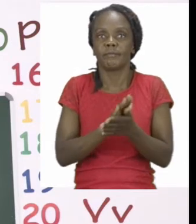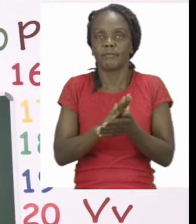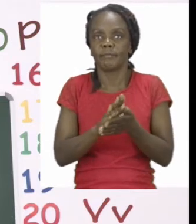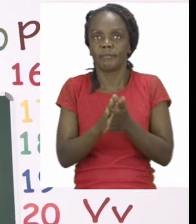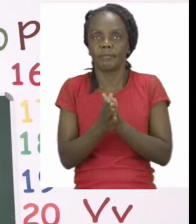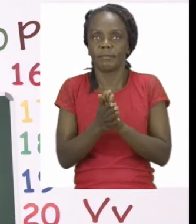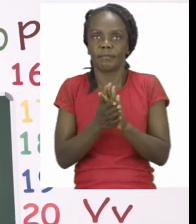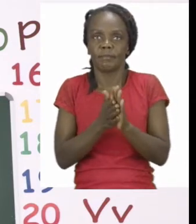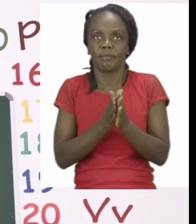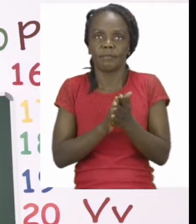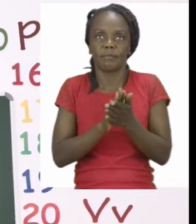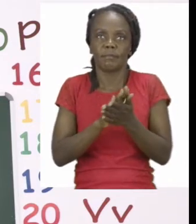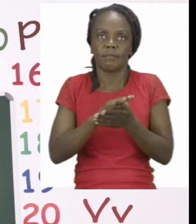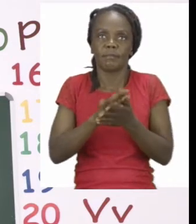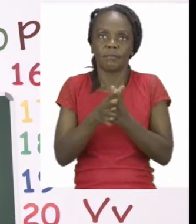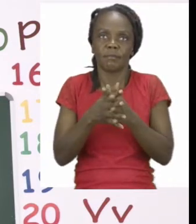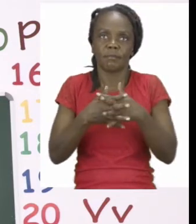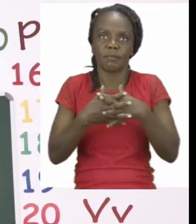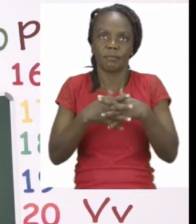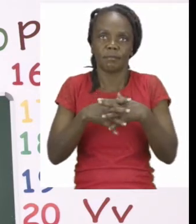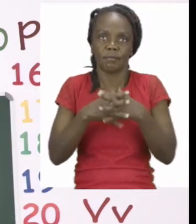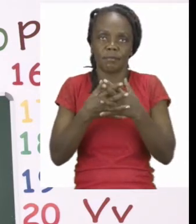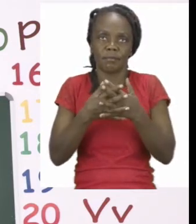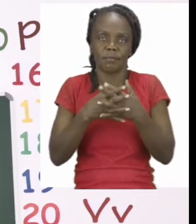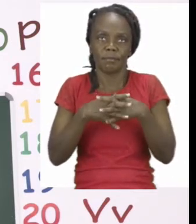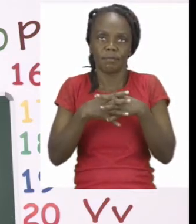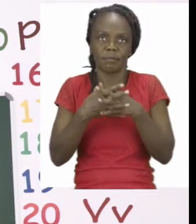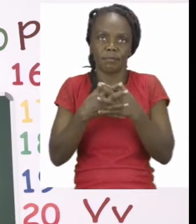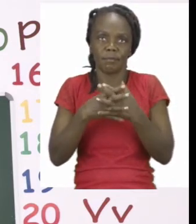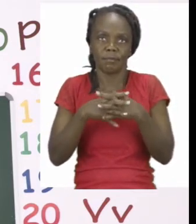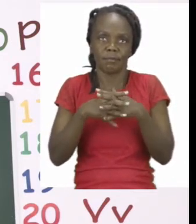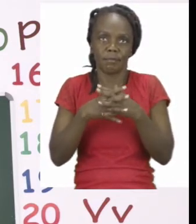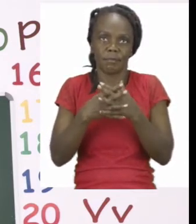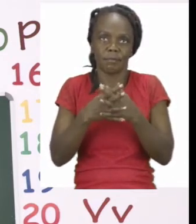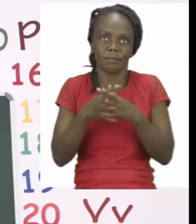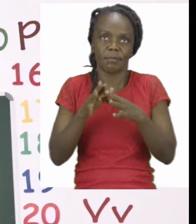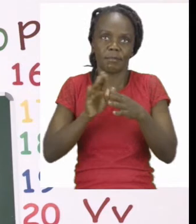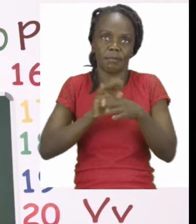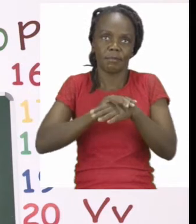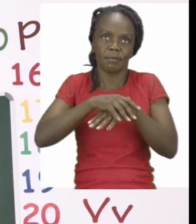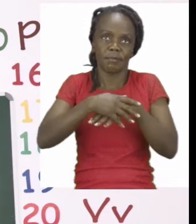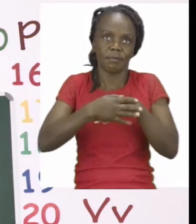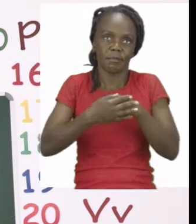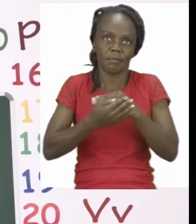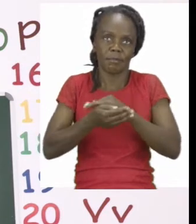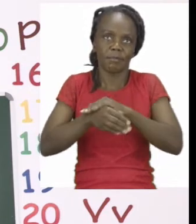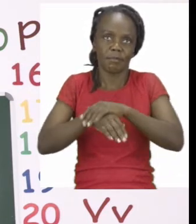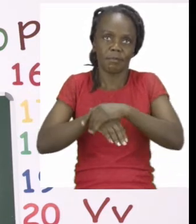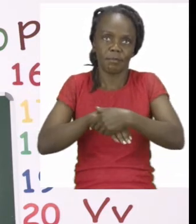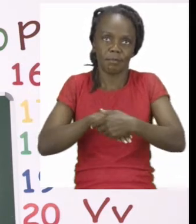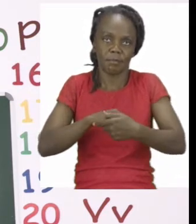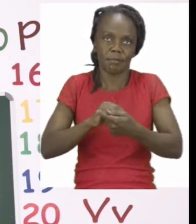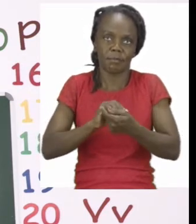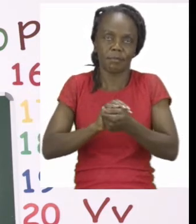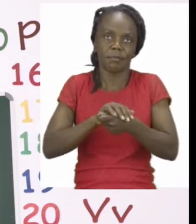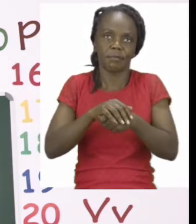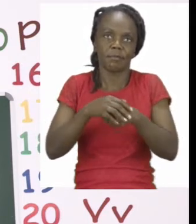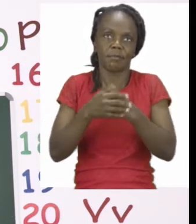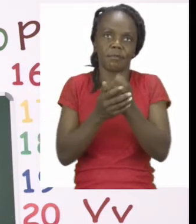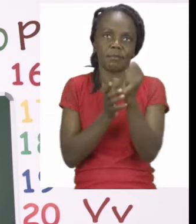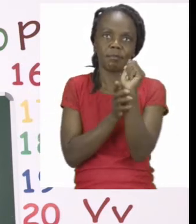hands, in between our fingers, around around our